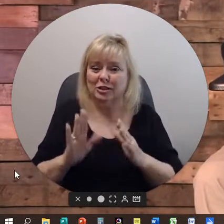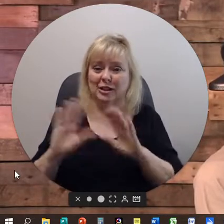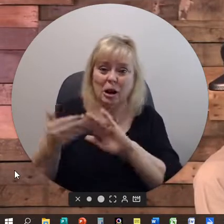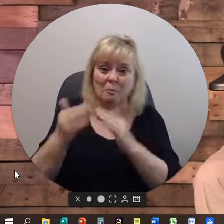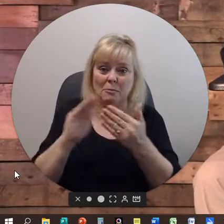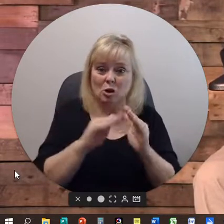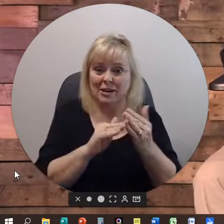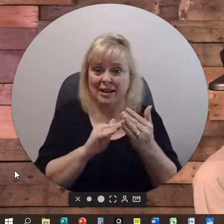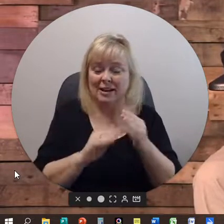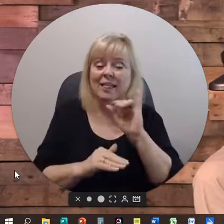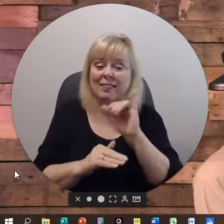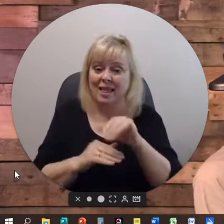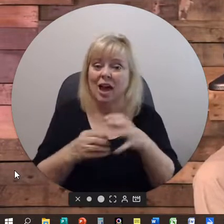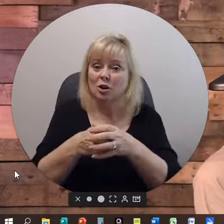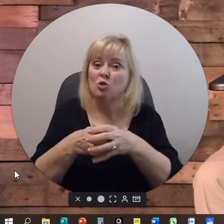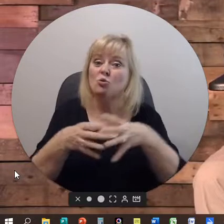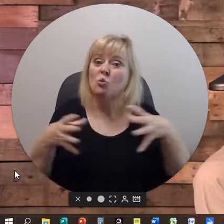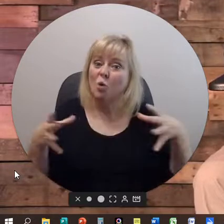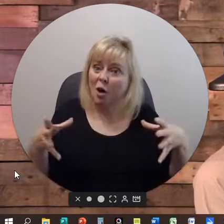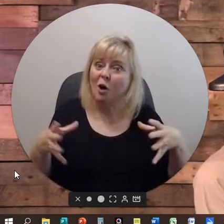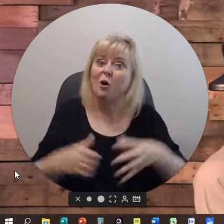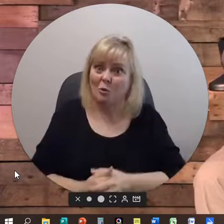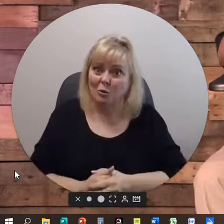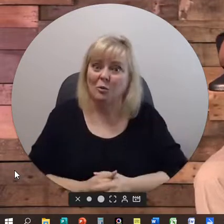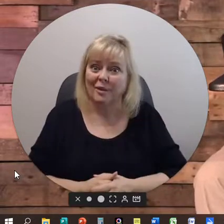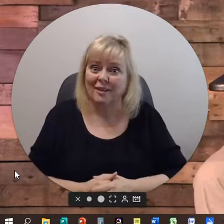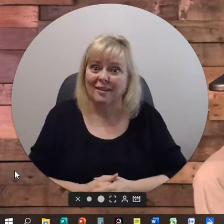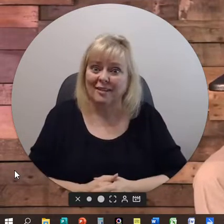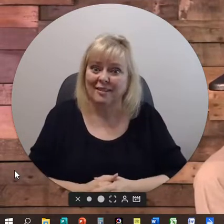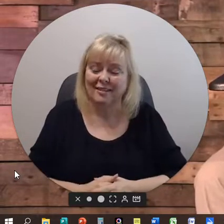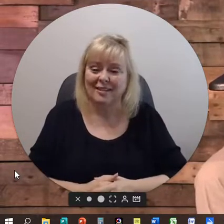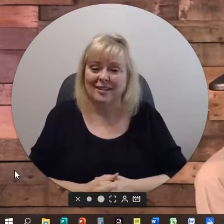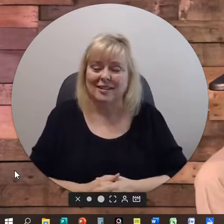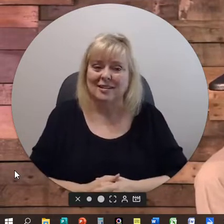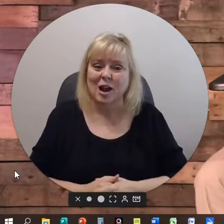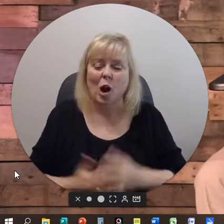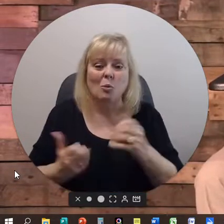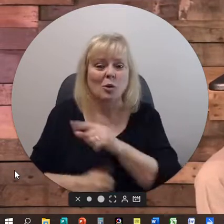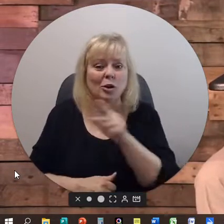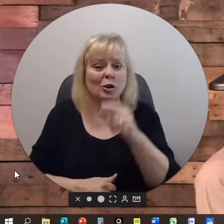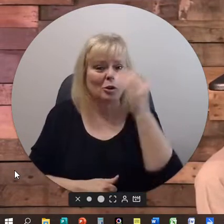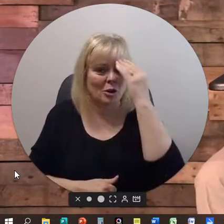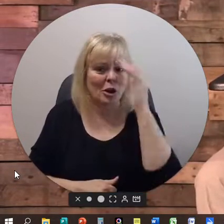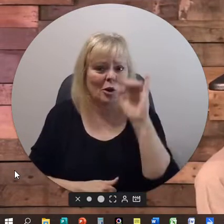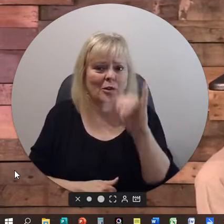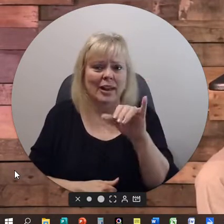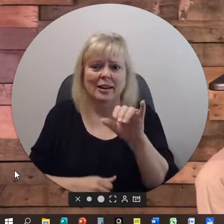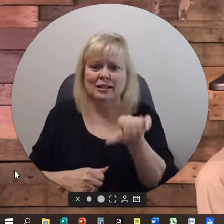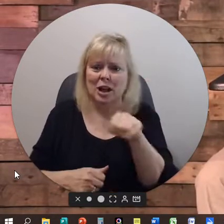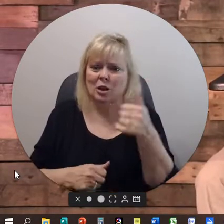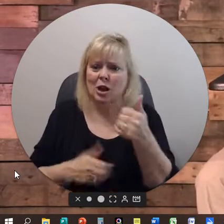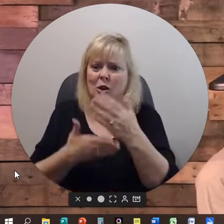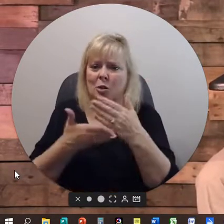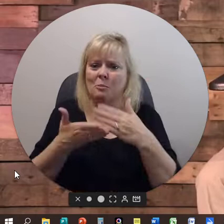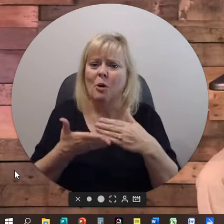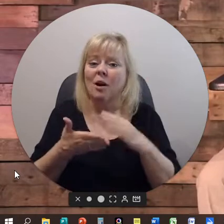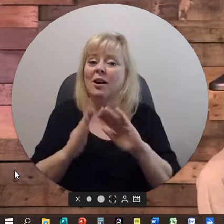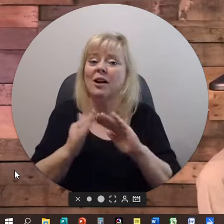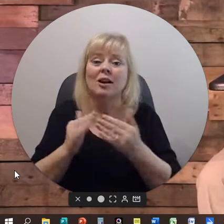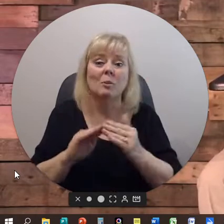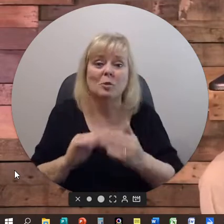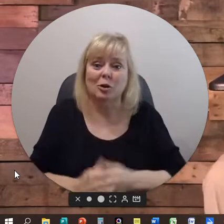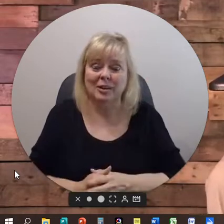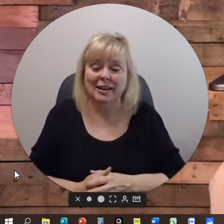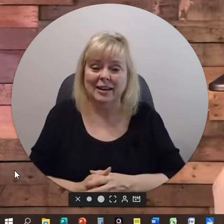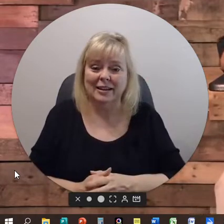there. I don't want to skip over the fact that there exists another essential form of community, one that exists between